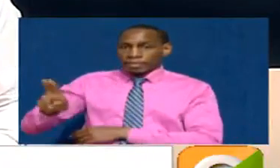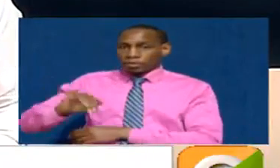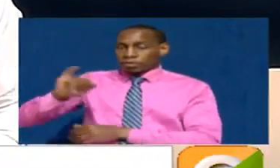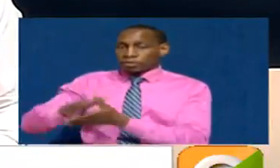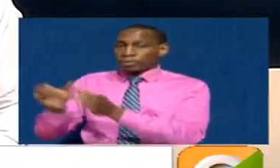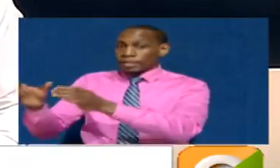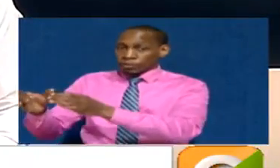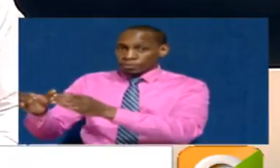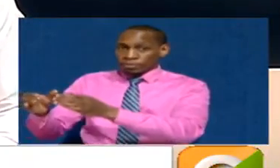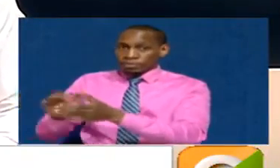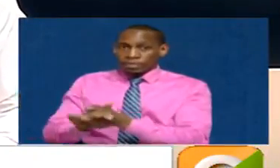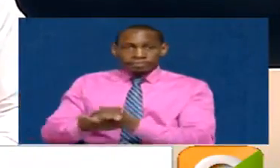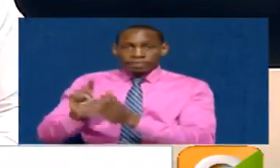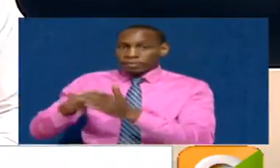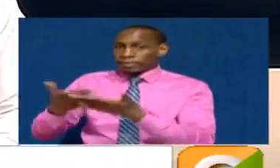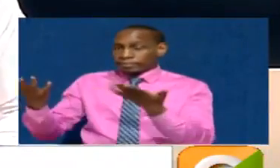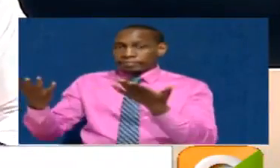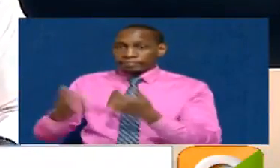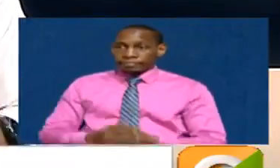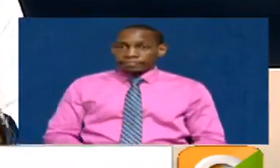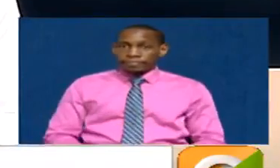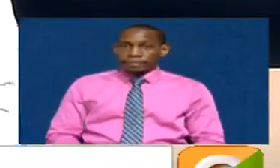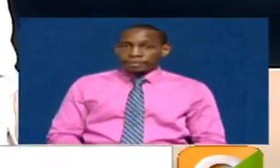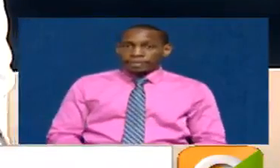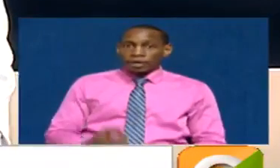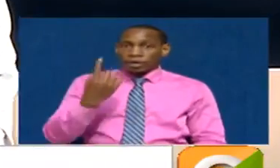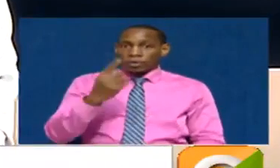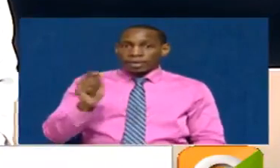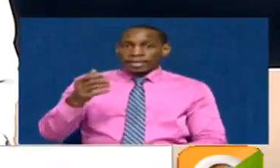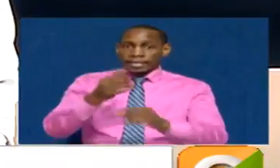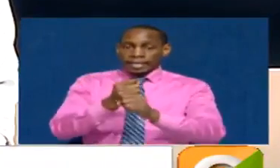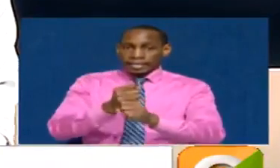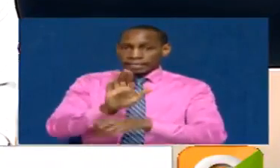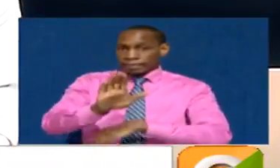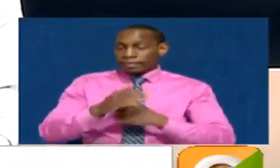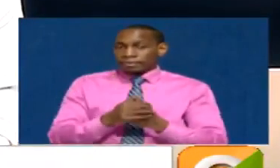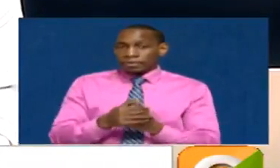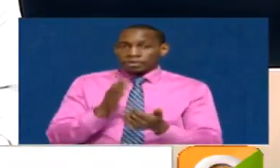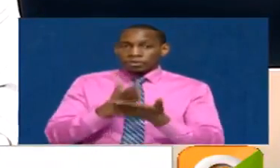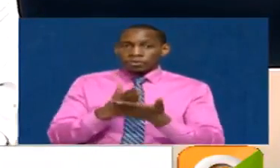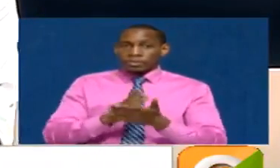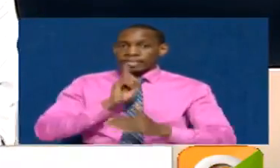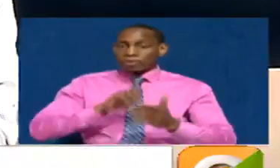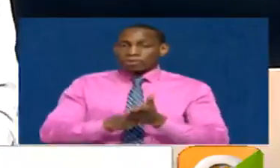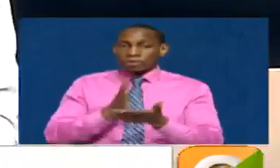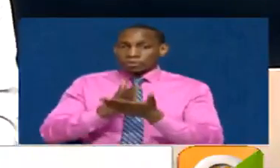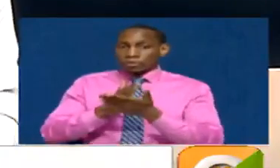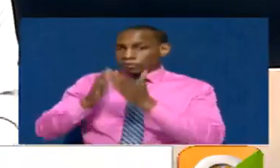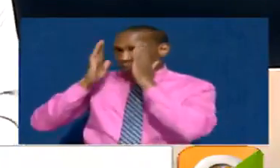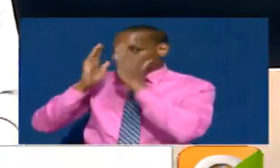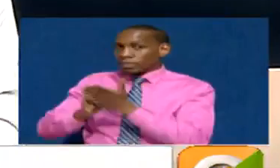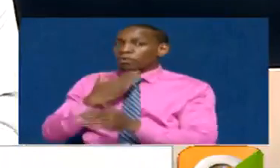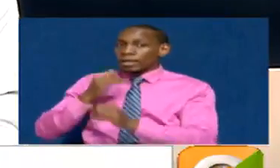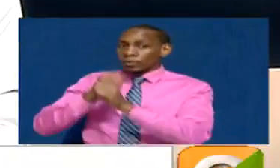Jubilee Party, or whatever is left of it. The One Kenya Alliance, on the other hand, has stated also its keenness to work